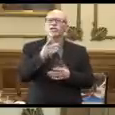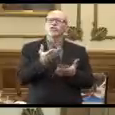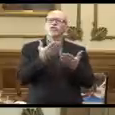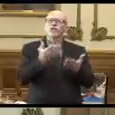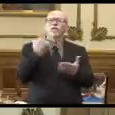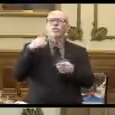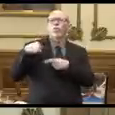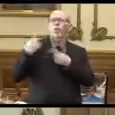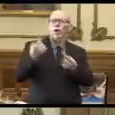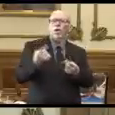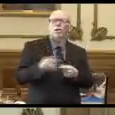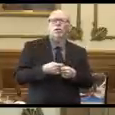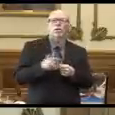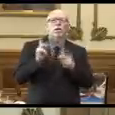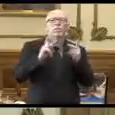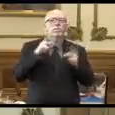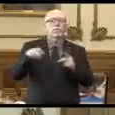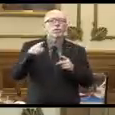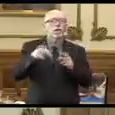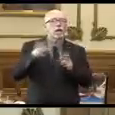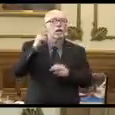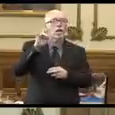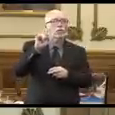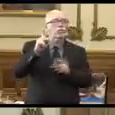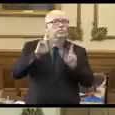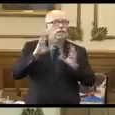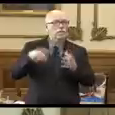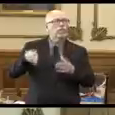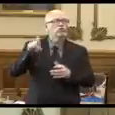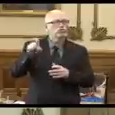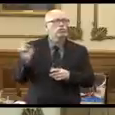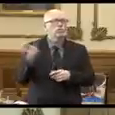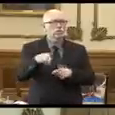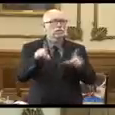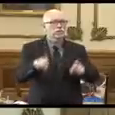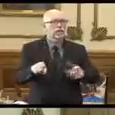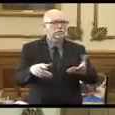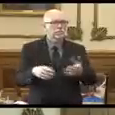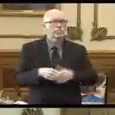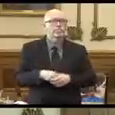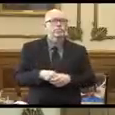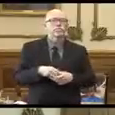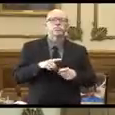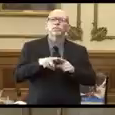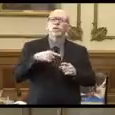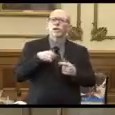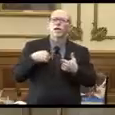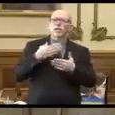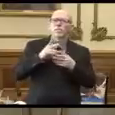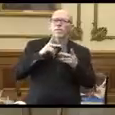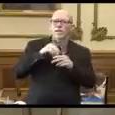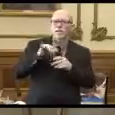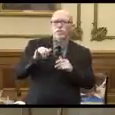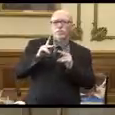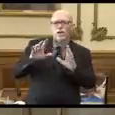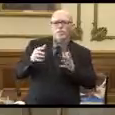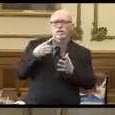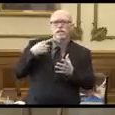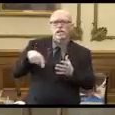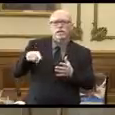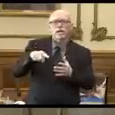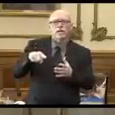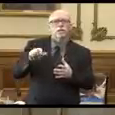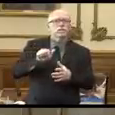quite a while now that folks who are in the high-risk populations should get themselves tested. But we've had folks in those populations who say they've